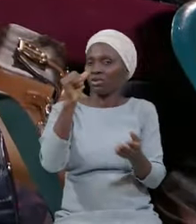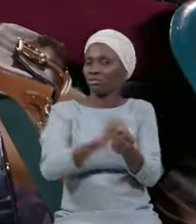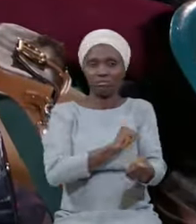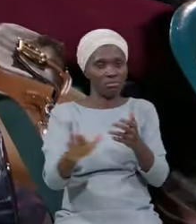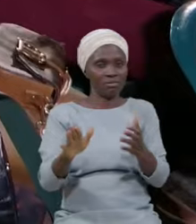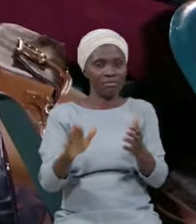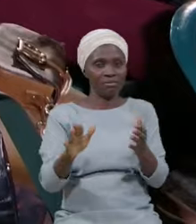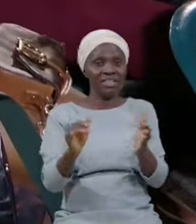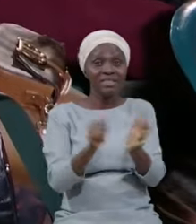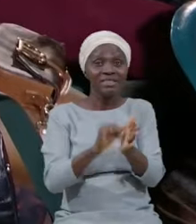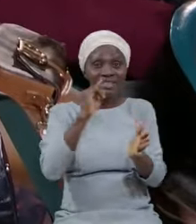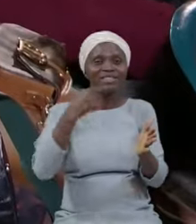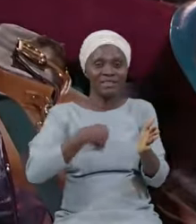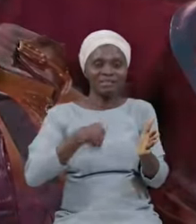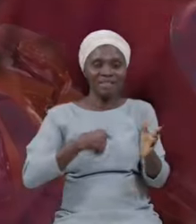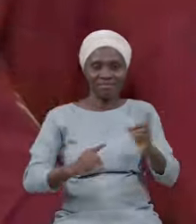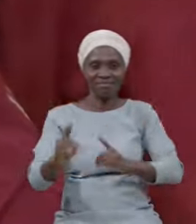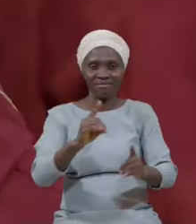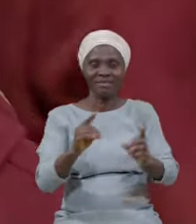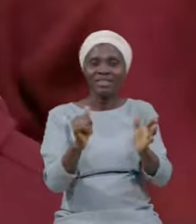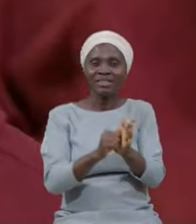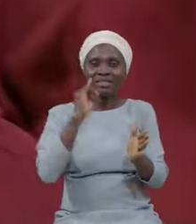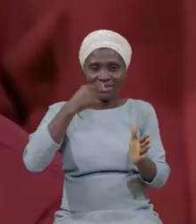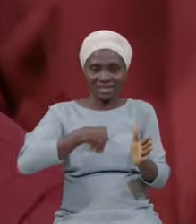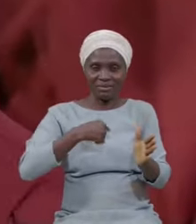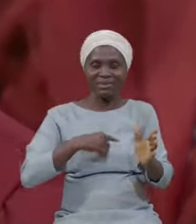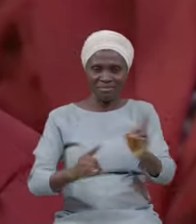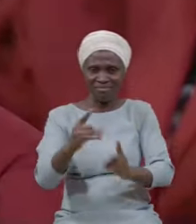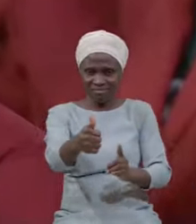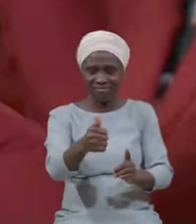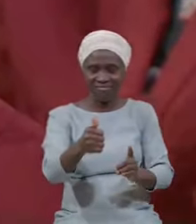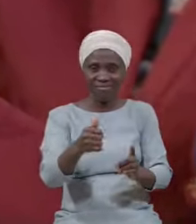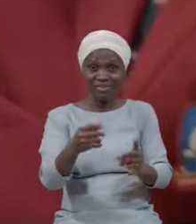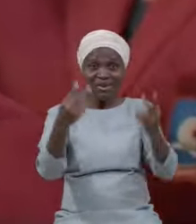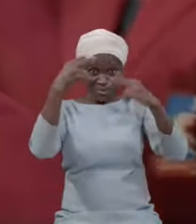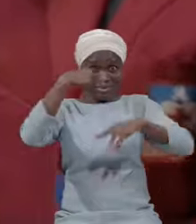I said, that's me. Look at me very well. That's me.